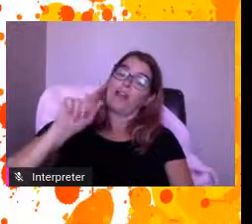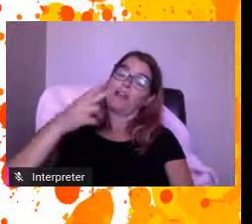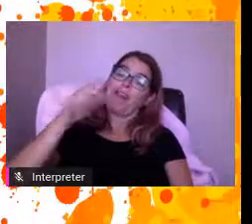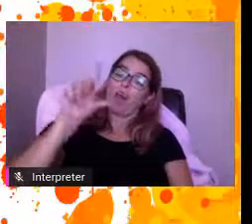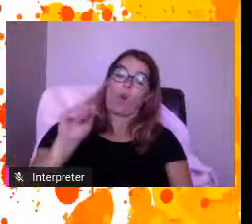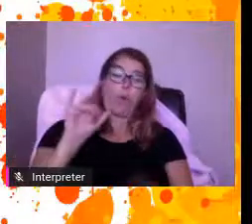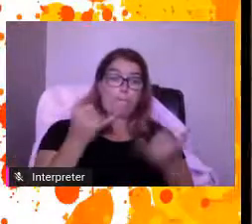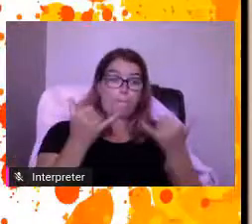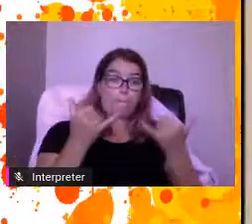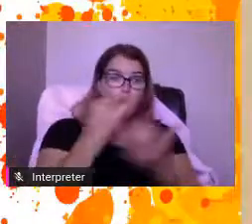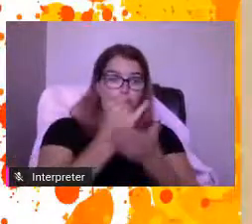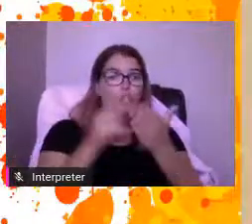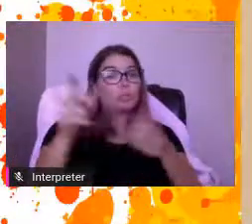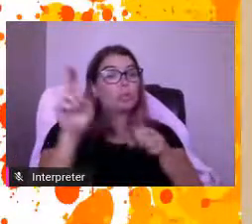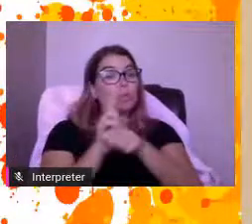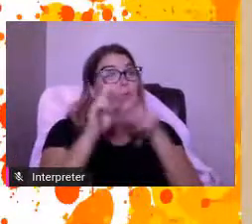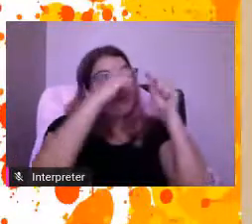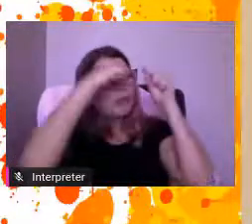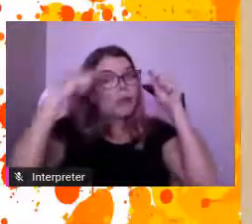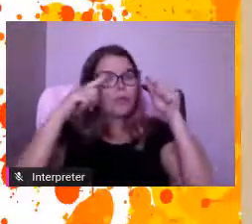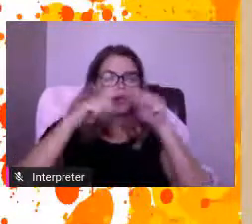beauty norms.